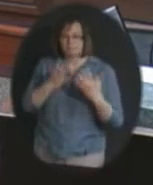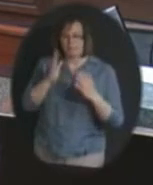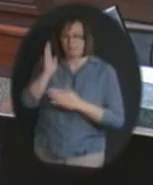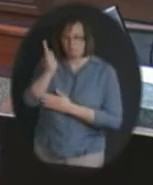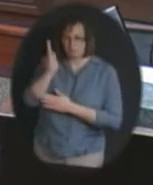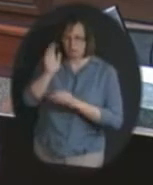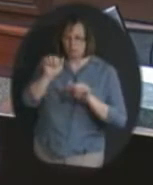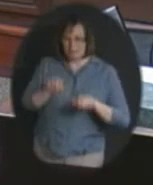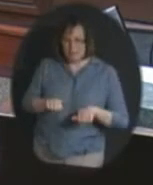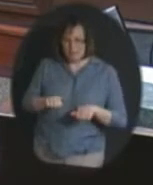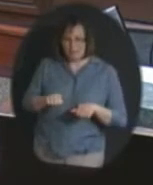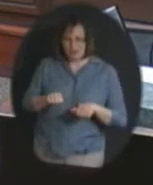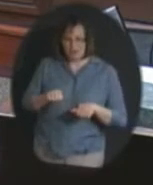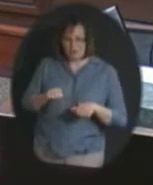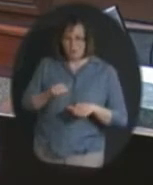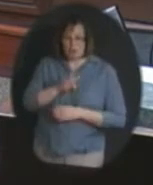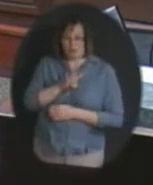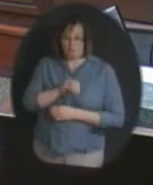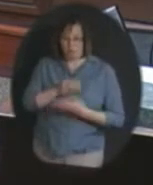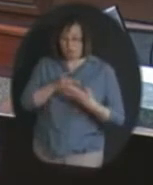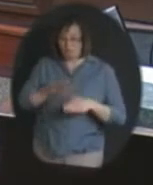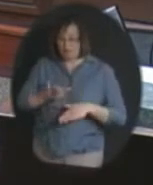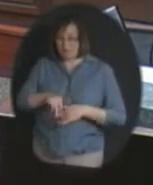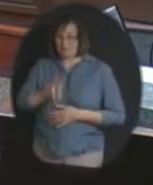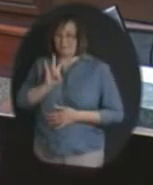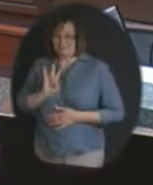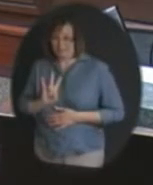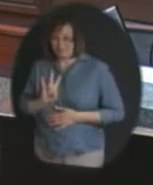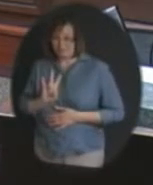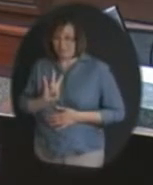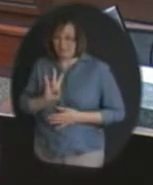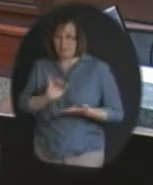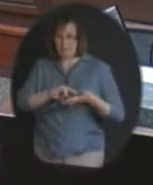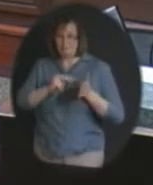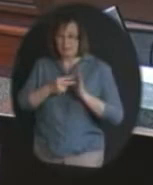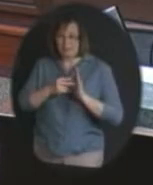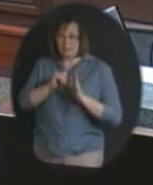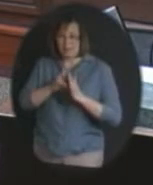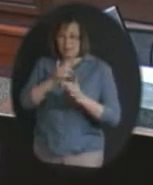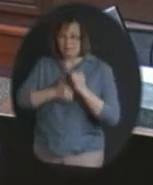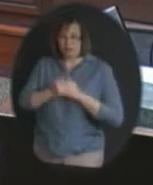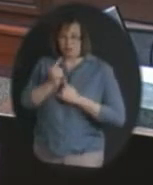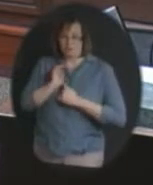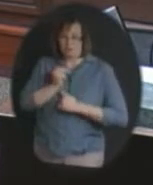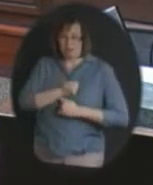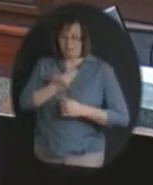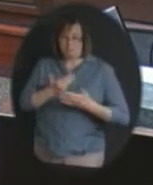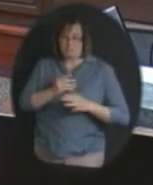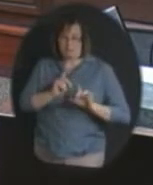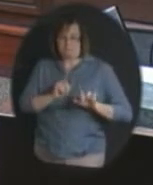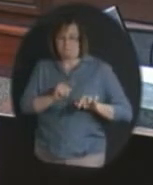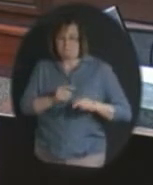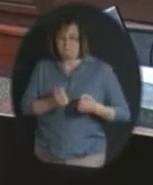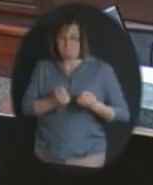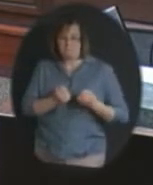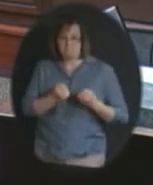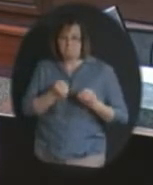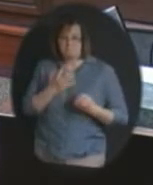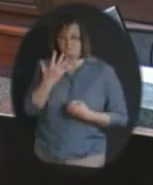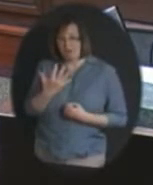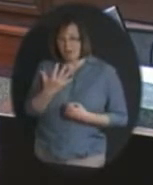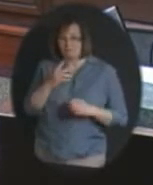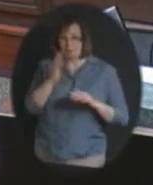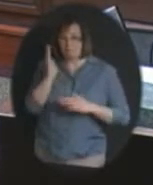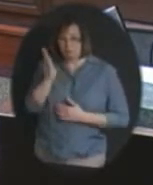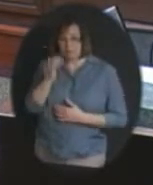And if we take 40 divided by 7, then that means that each of us might be attending as many as 5